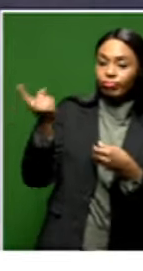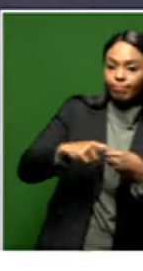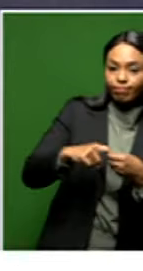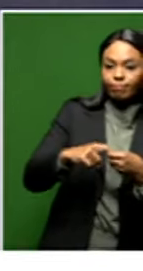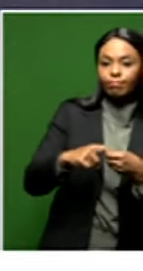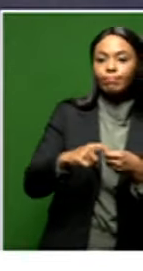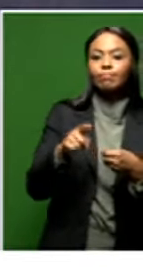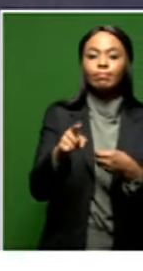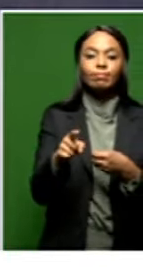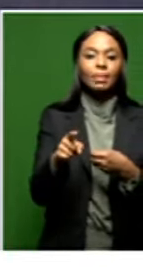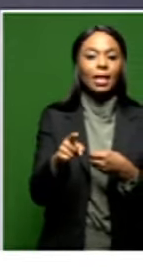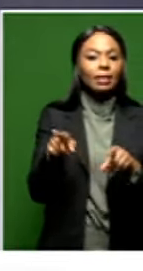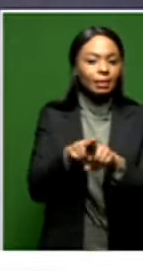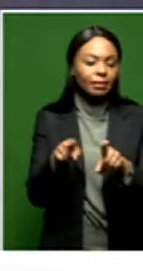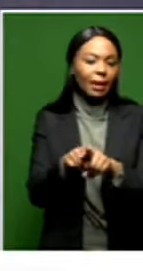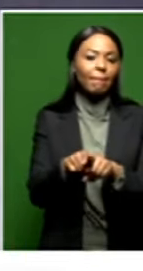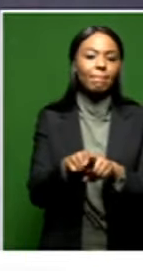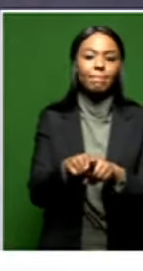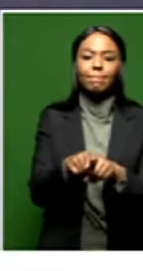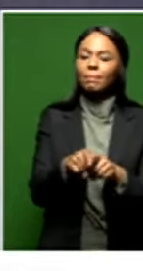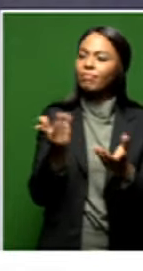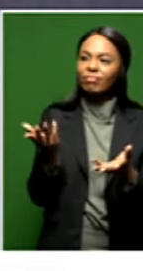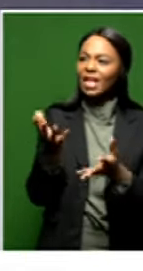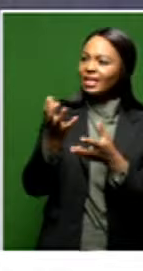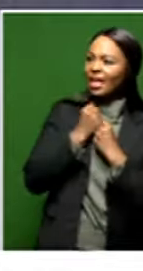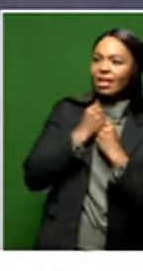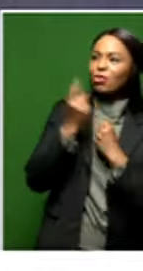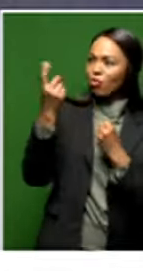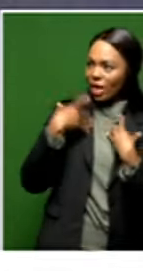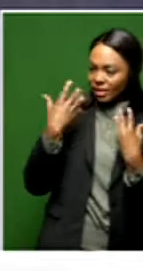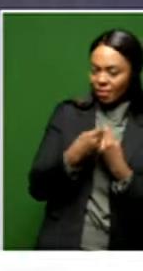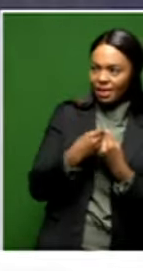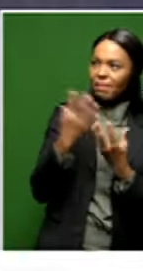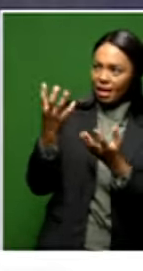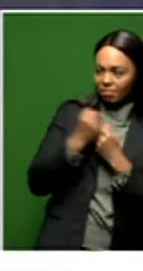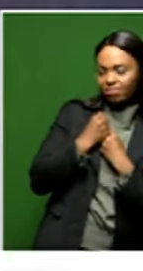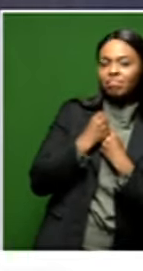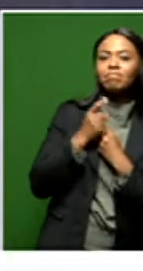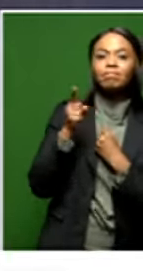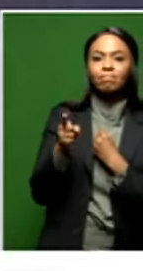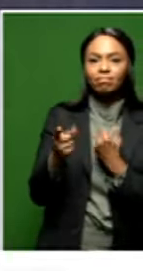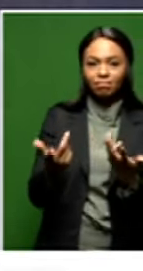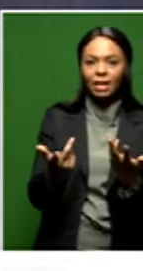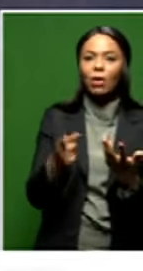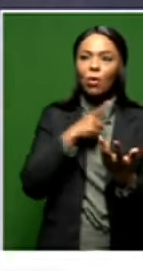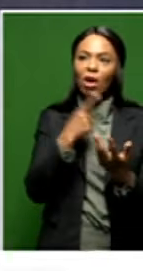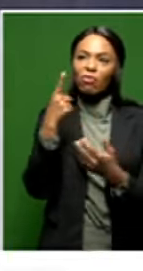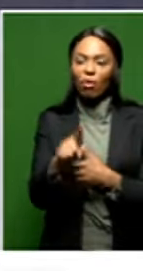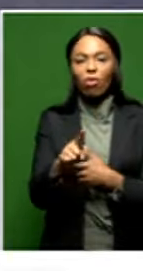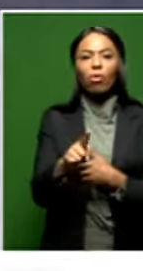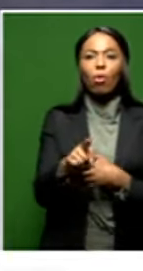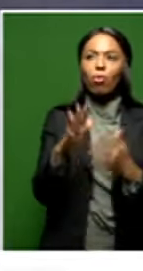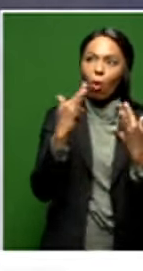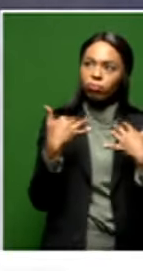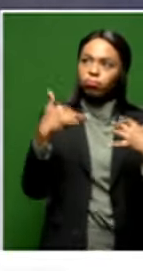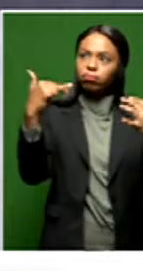almost taking what you bring and just making it a little bit more palatable for a commercial audience, but